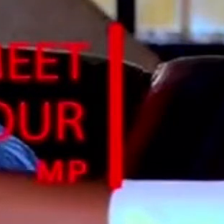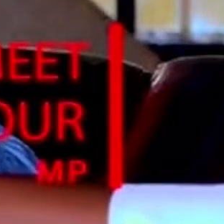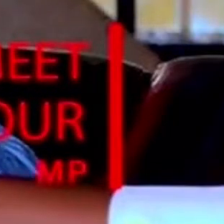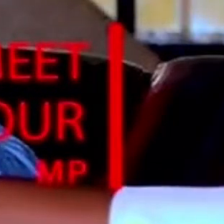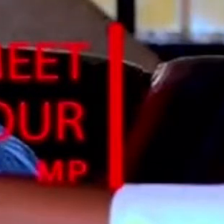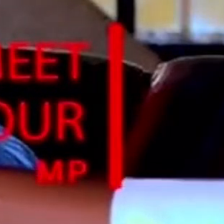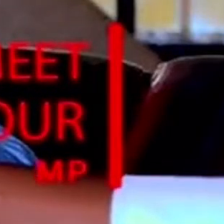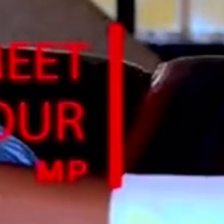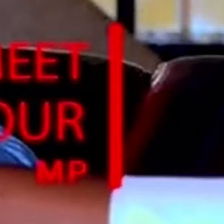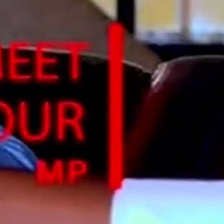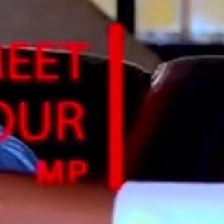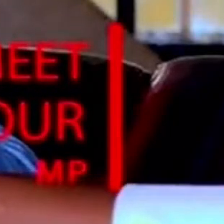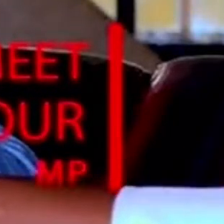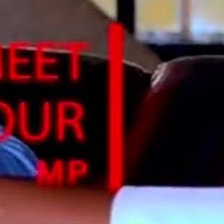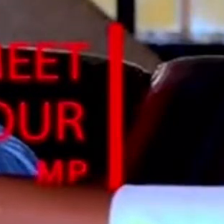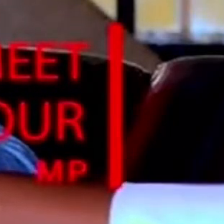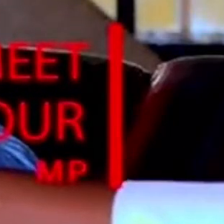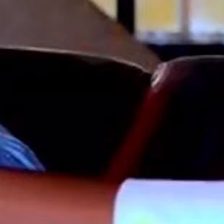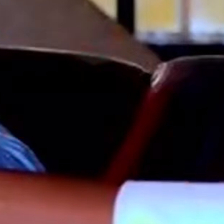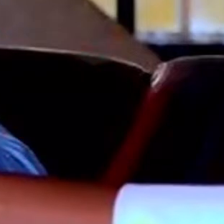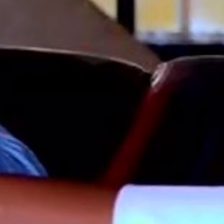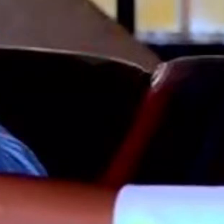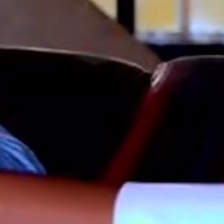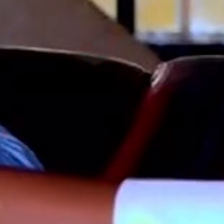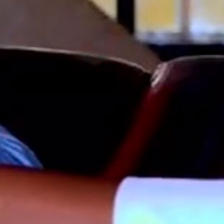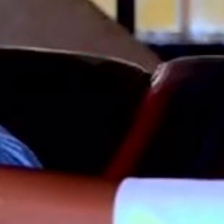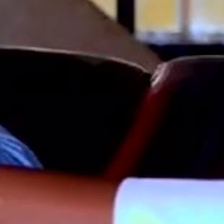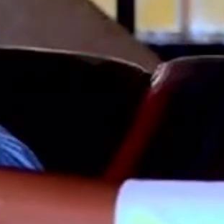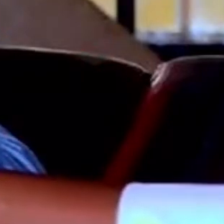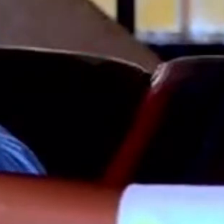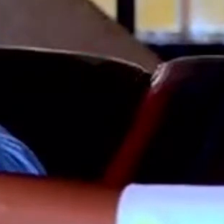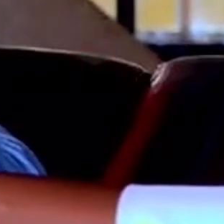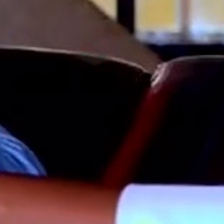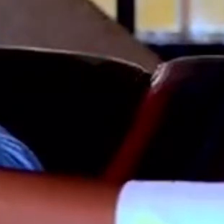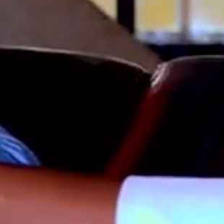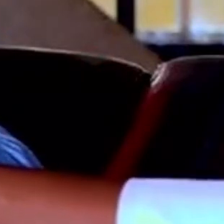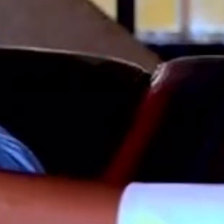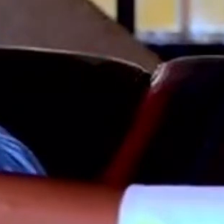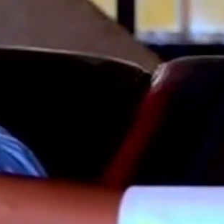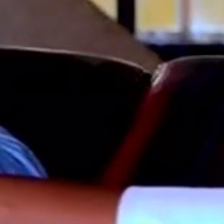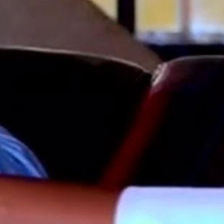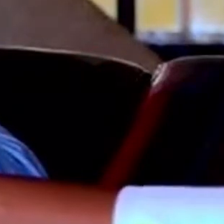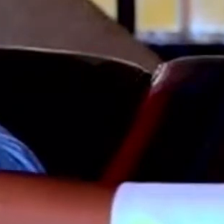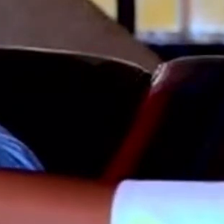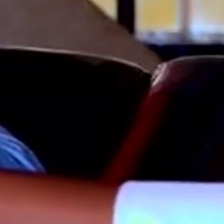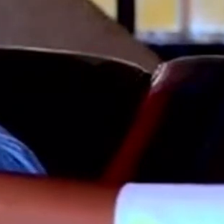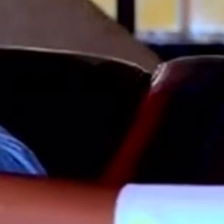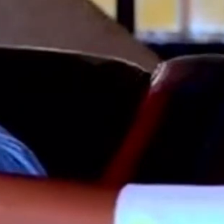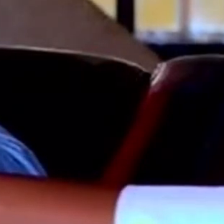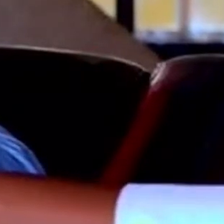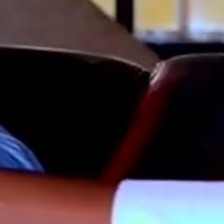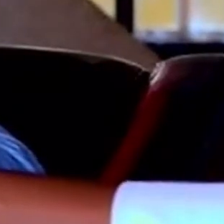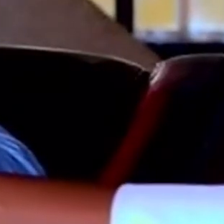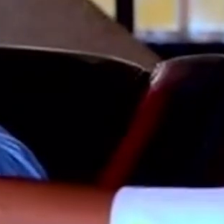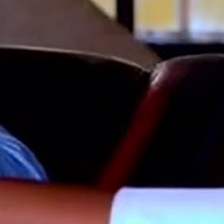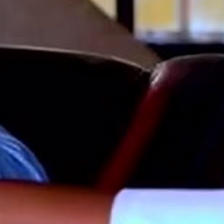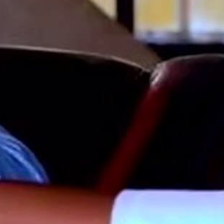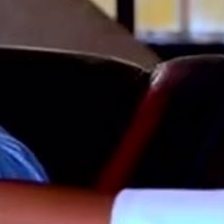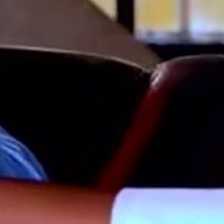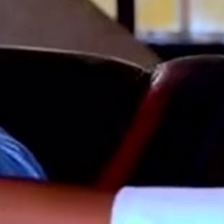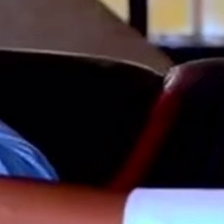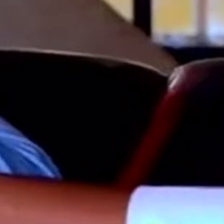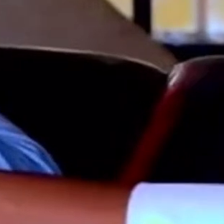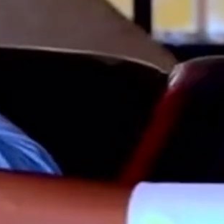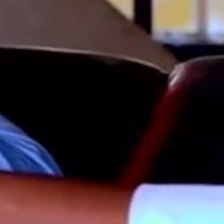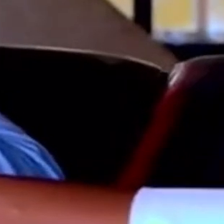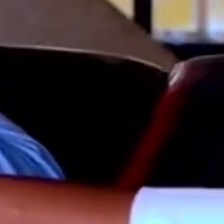do not have any thirst for politics. I have thirst for development. I have to make an impact. I have to leave a legacy